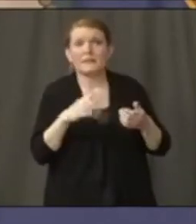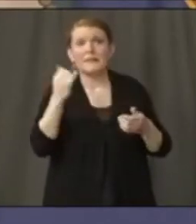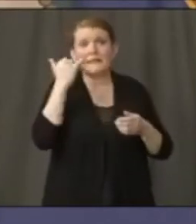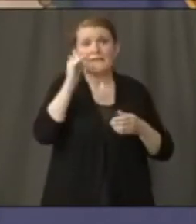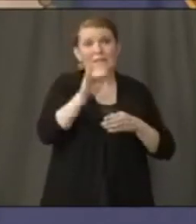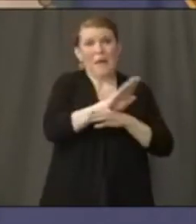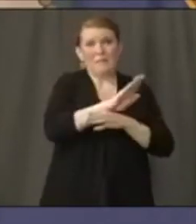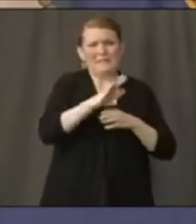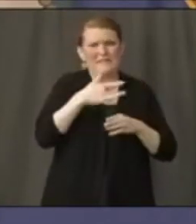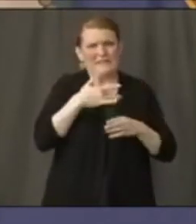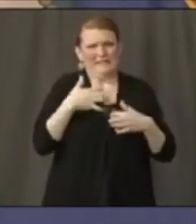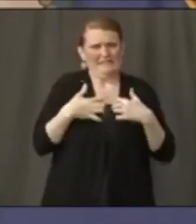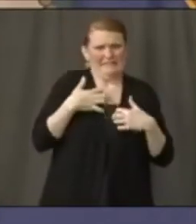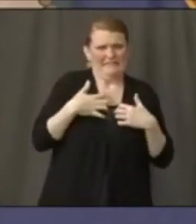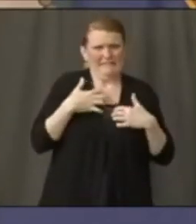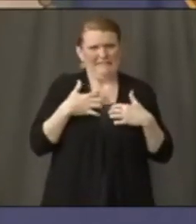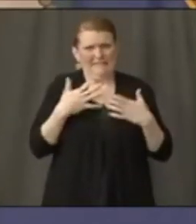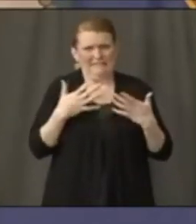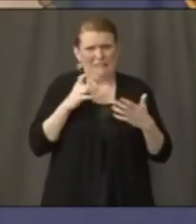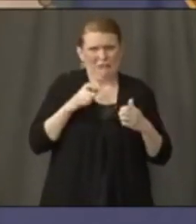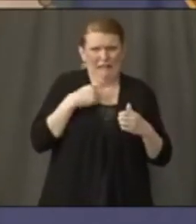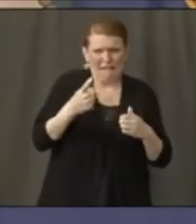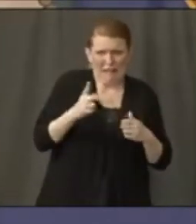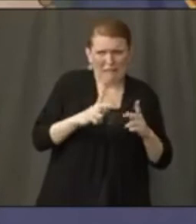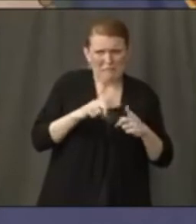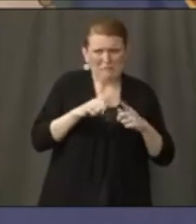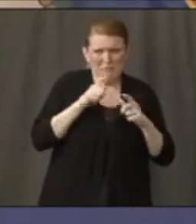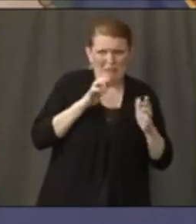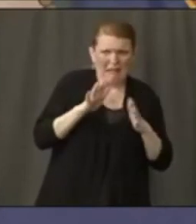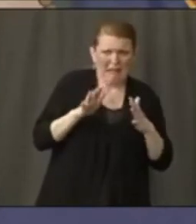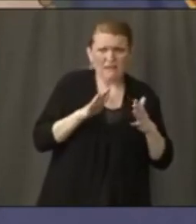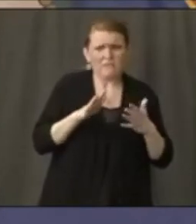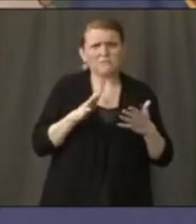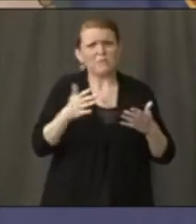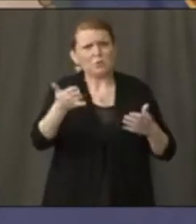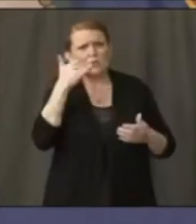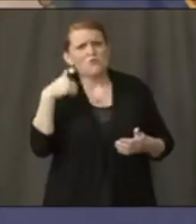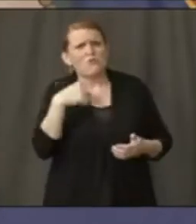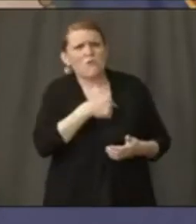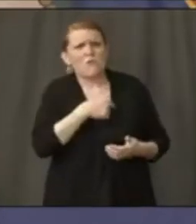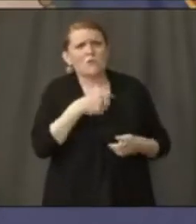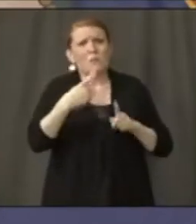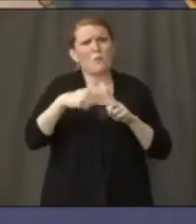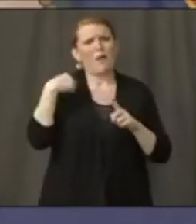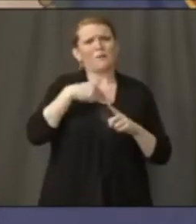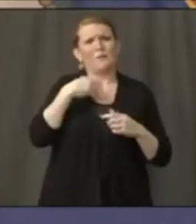the 211 exchange, and we can get people out there to remind the proprietor that the rules are the rules.